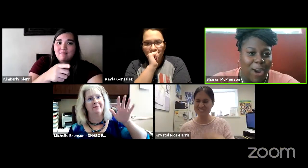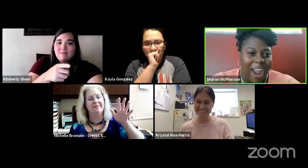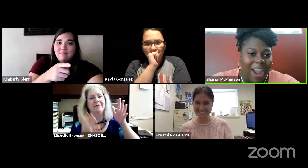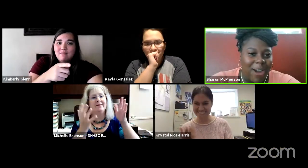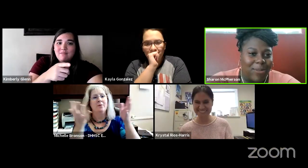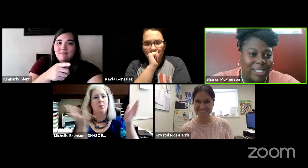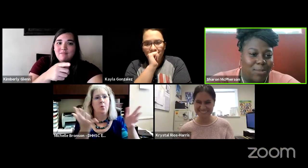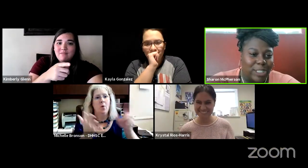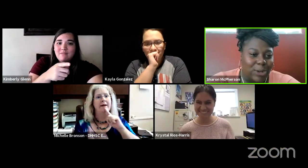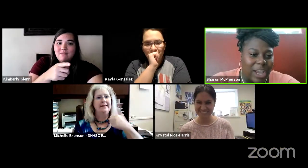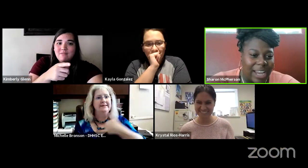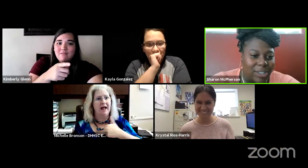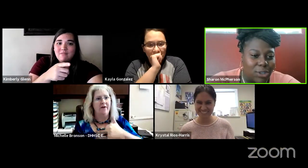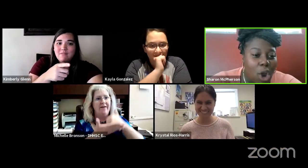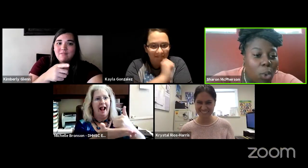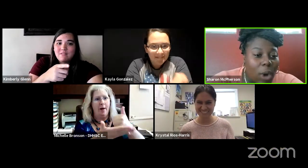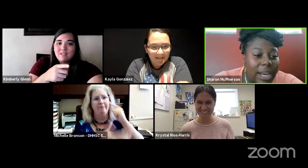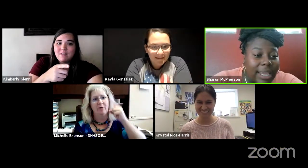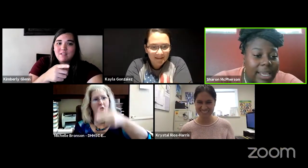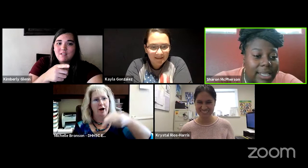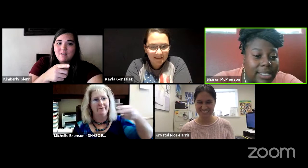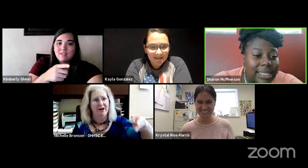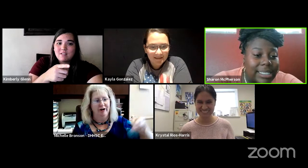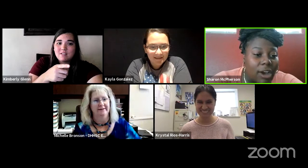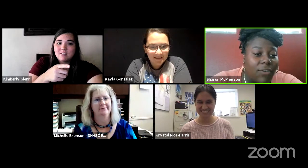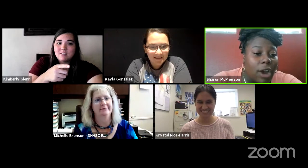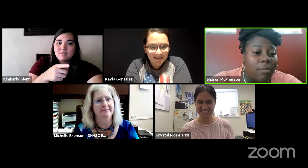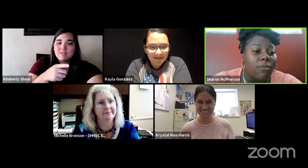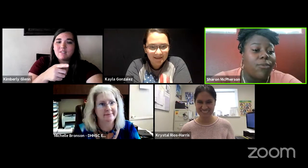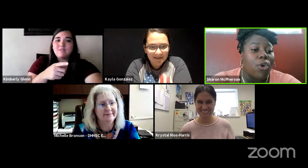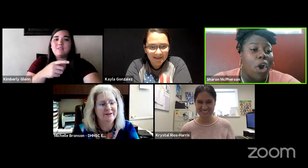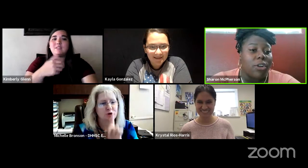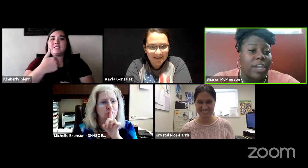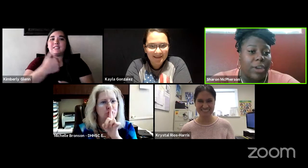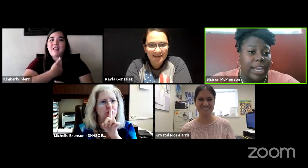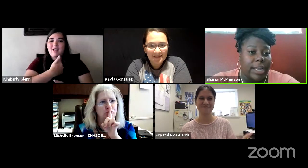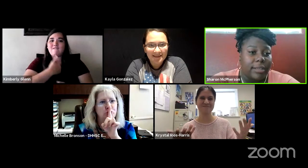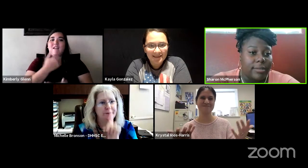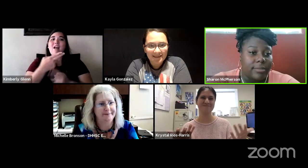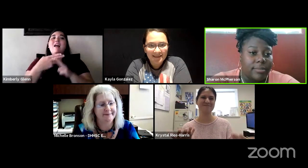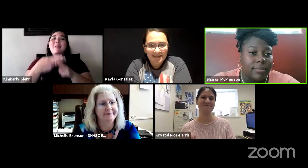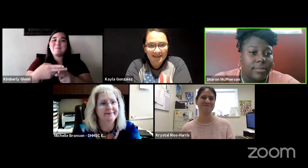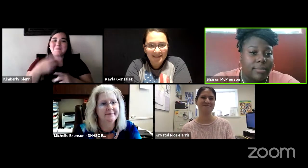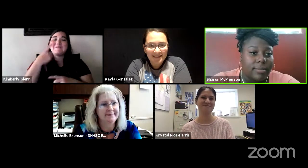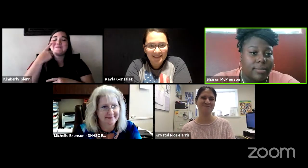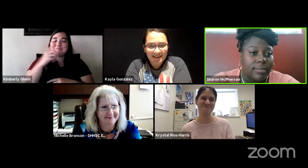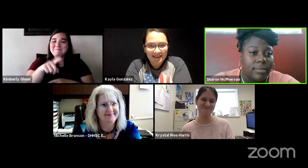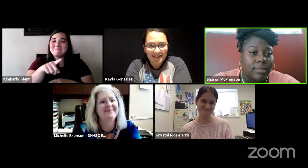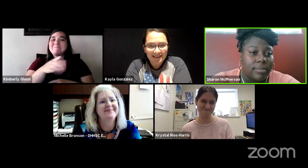gate here. We see her. Michelle, do you have an answer? What is self-help for hard of hearing?